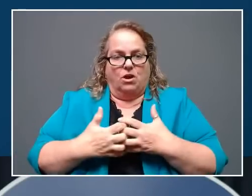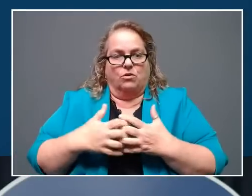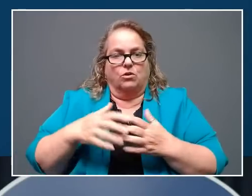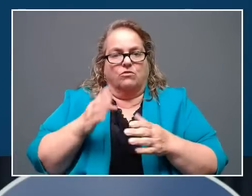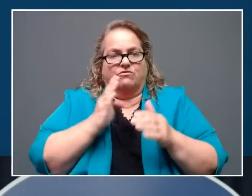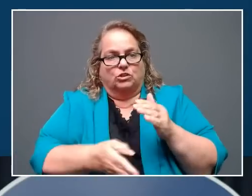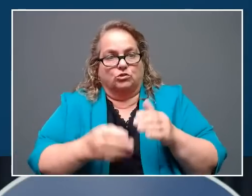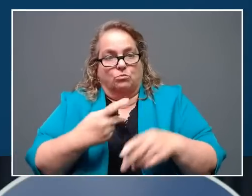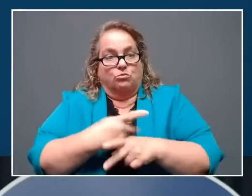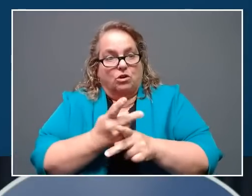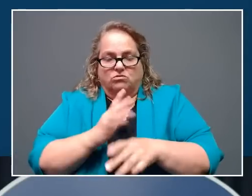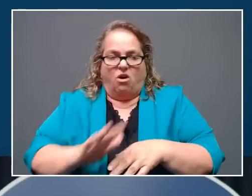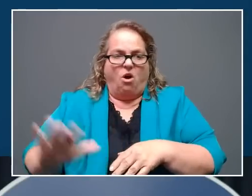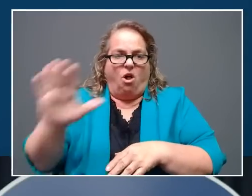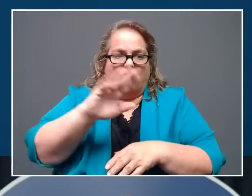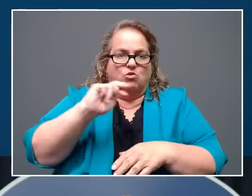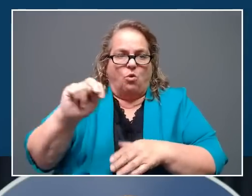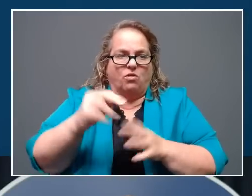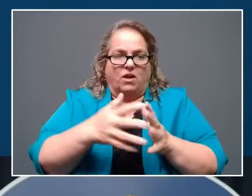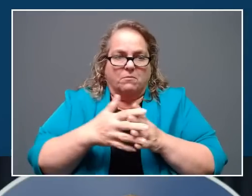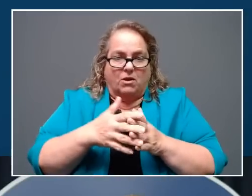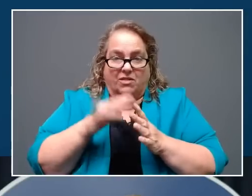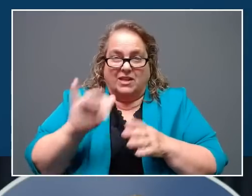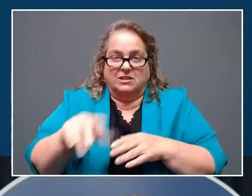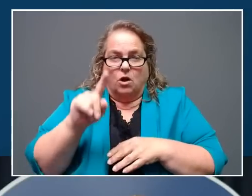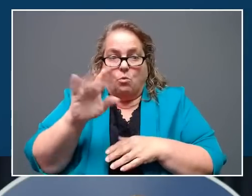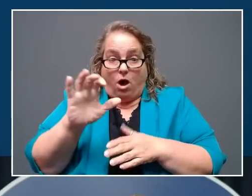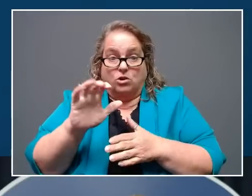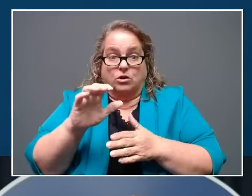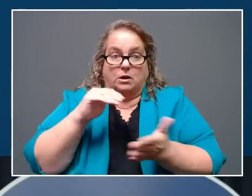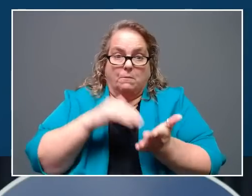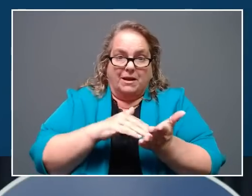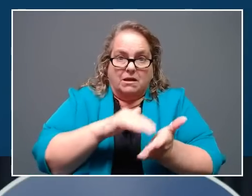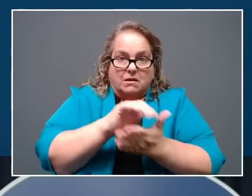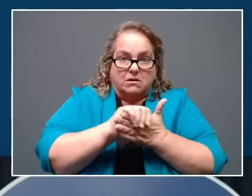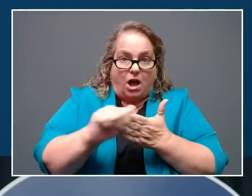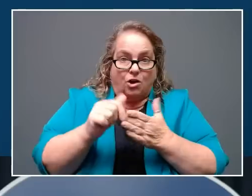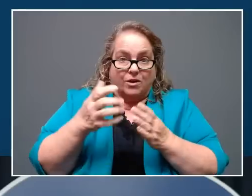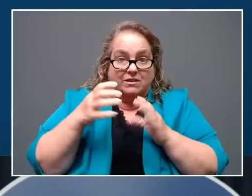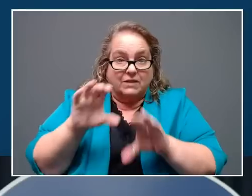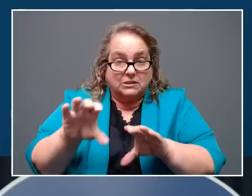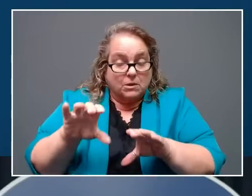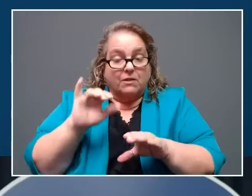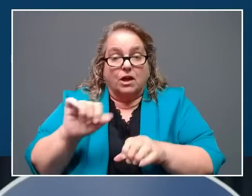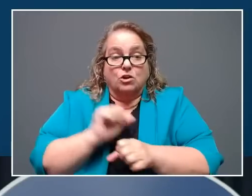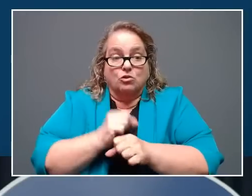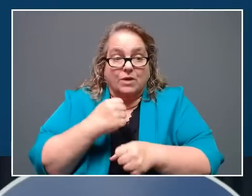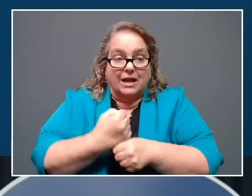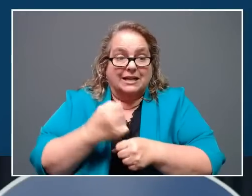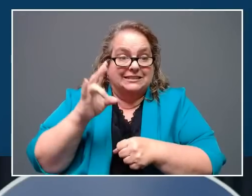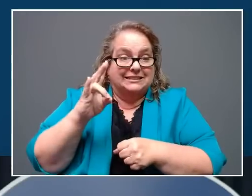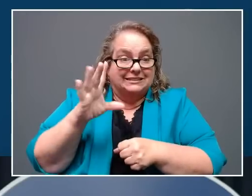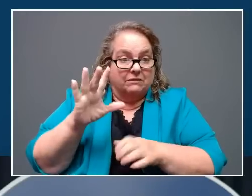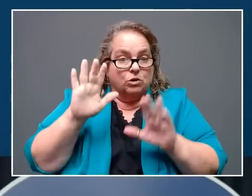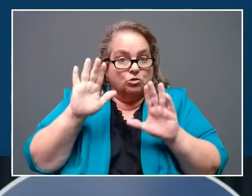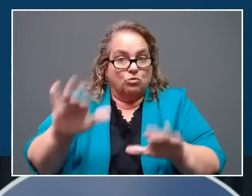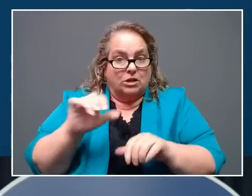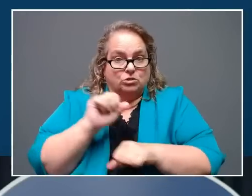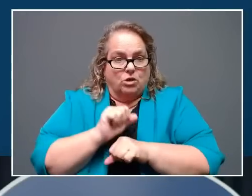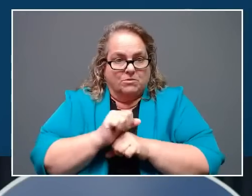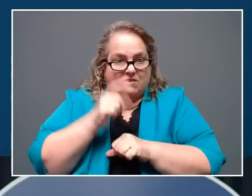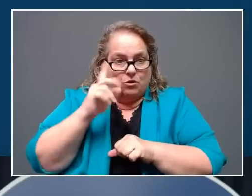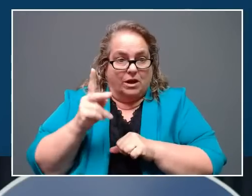America. This is a $100 million investment that's creating 75 great jobs for Kentuckians, with many